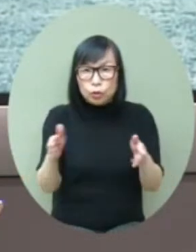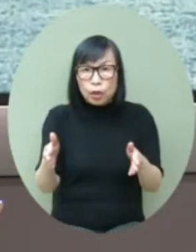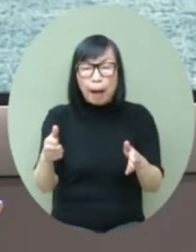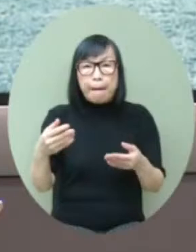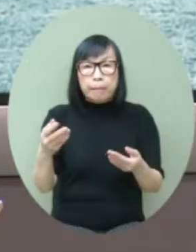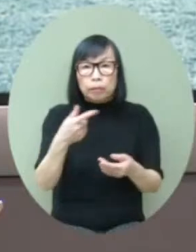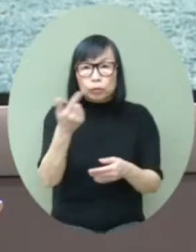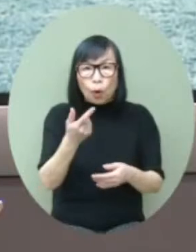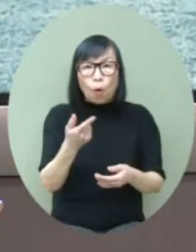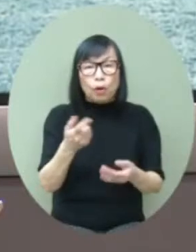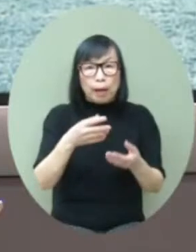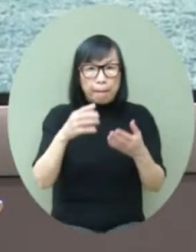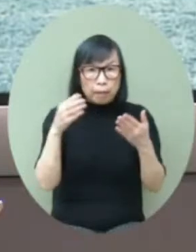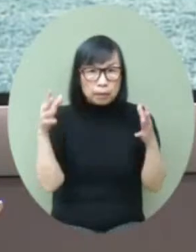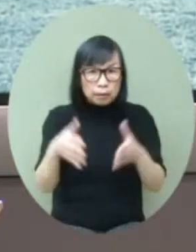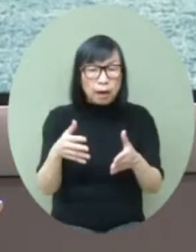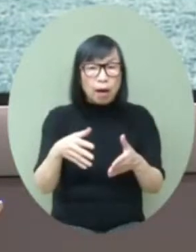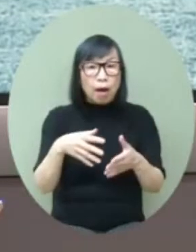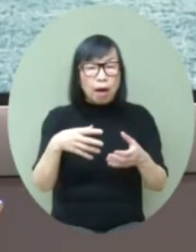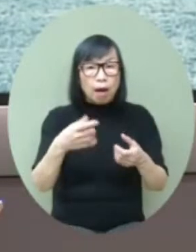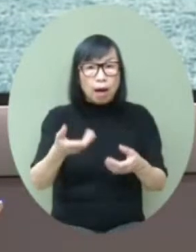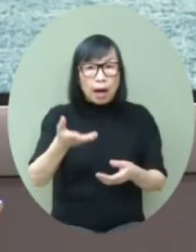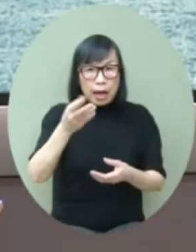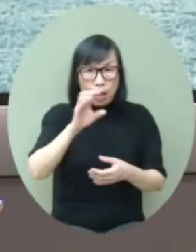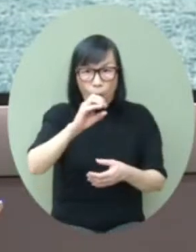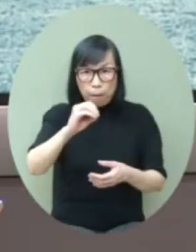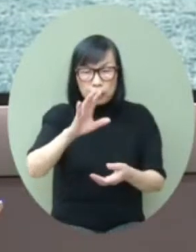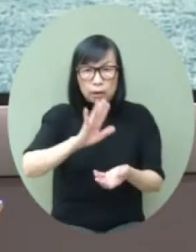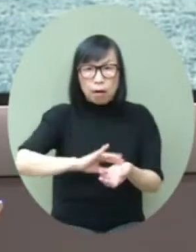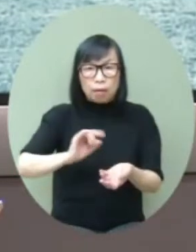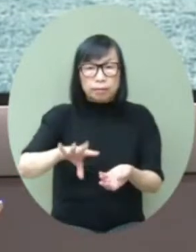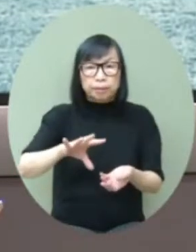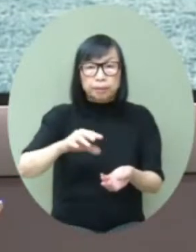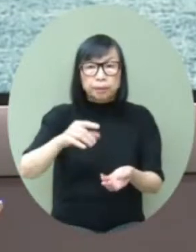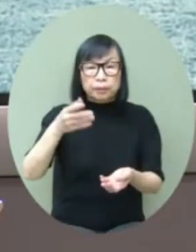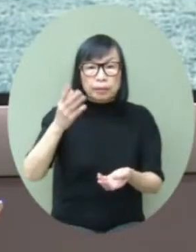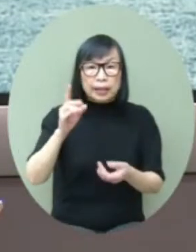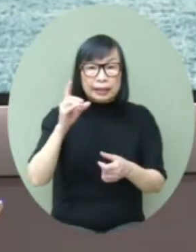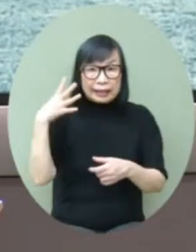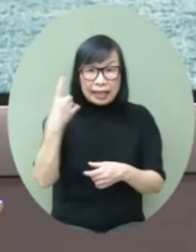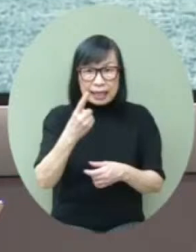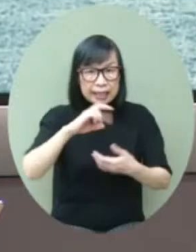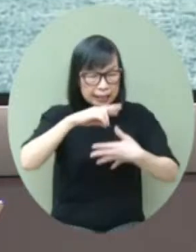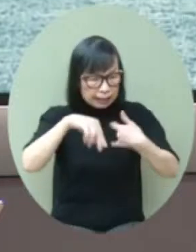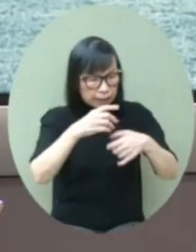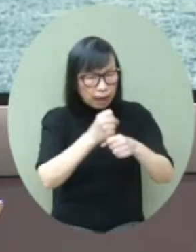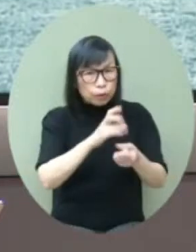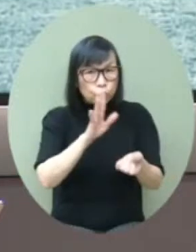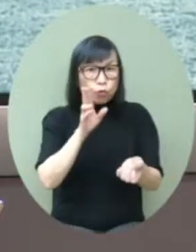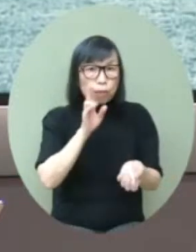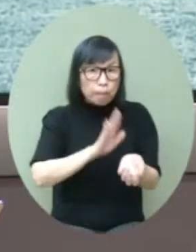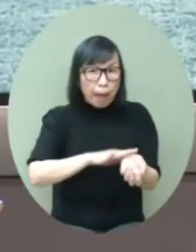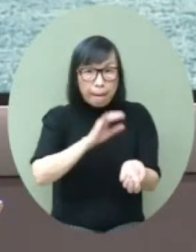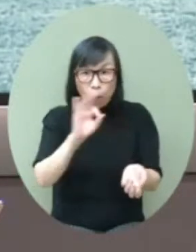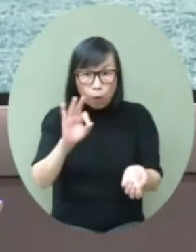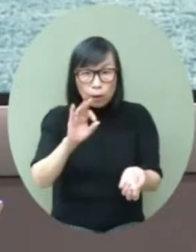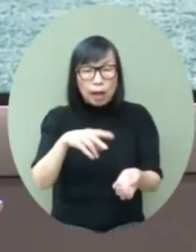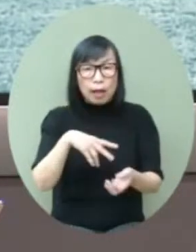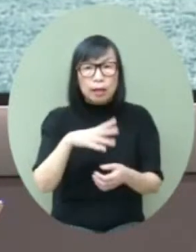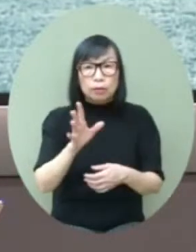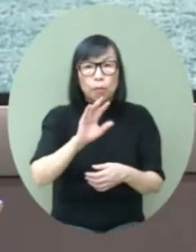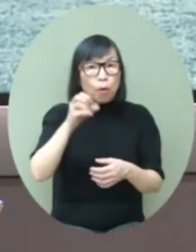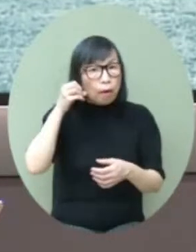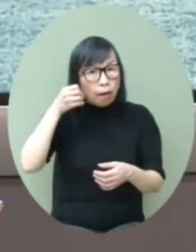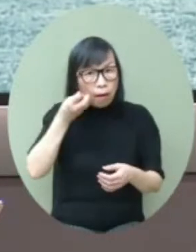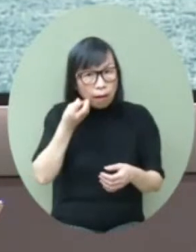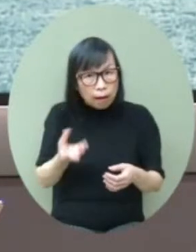Now at the beginning, we will conduct intensive testing. For the first testing, if it